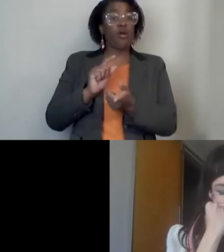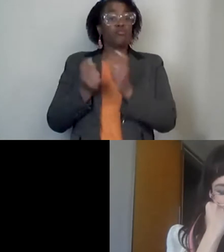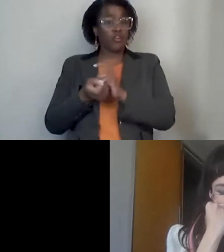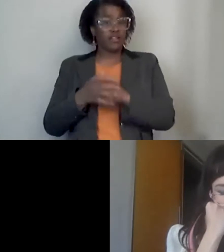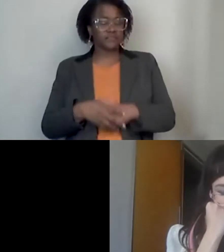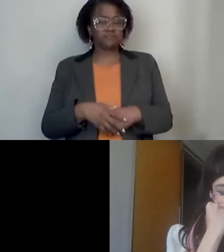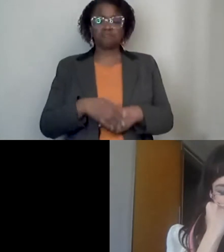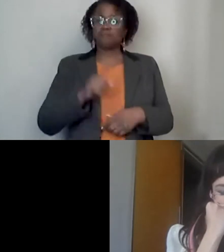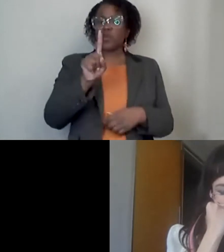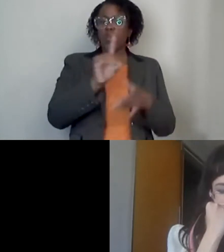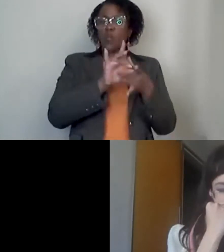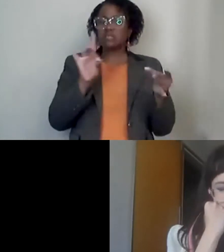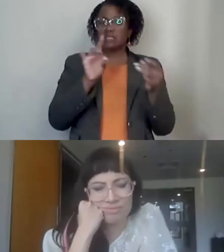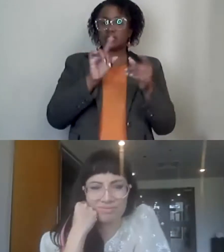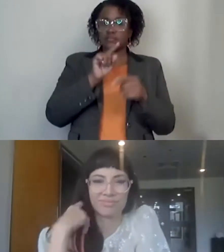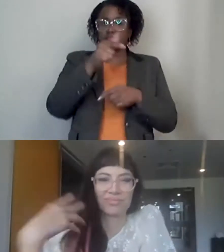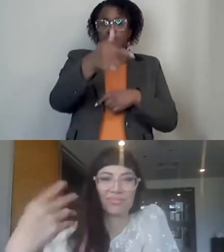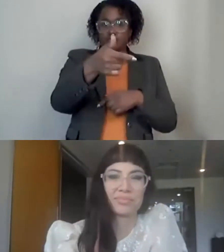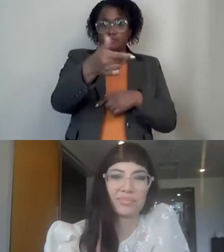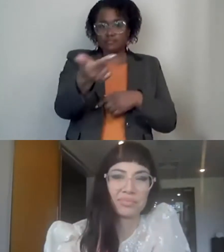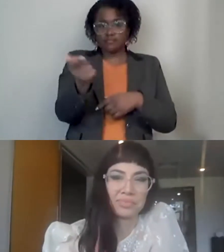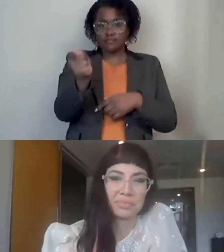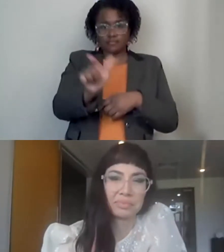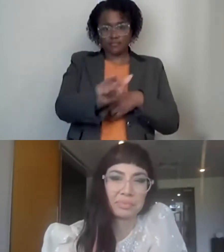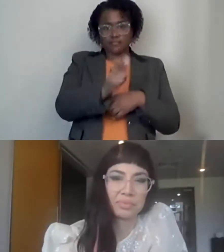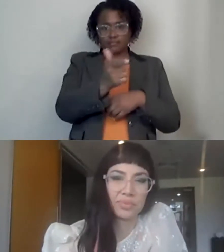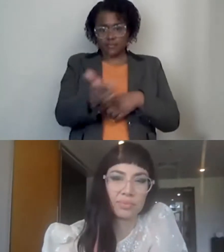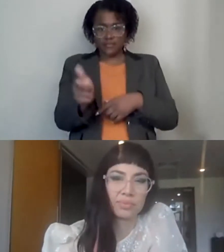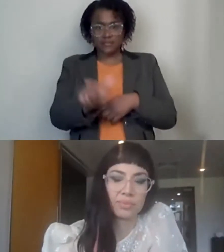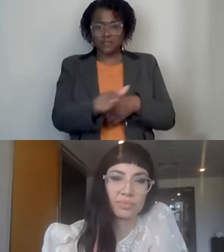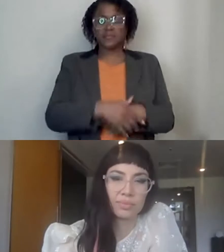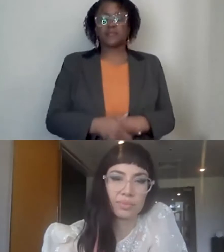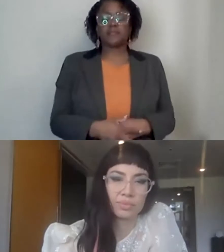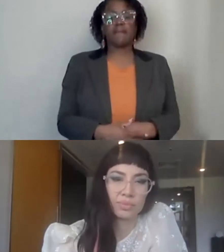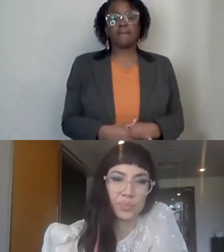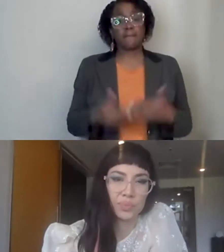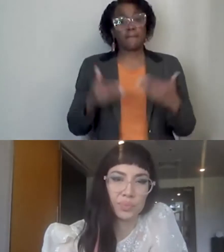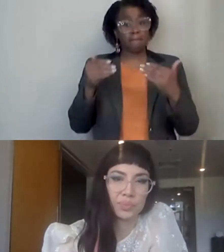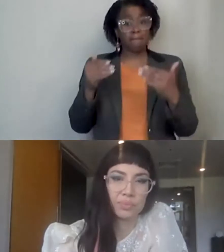will start with Khara, then Jazmín, then Santra, and then Simone. Over to you, Khara.